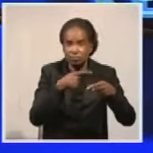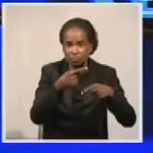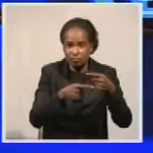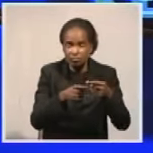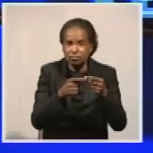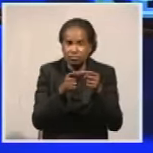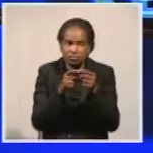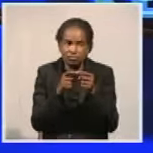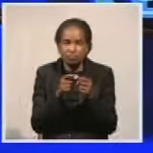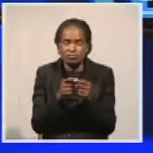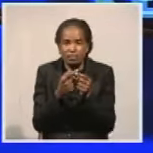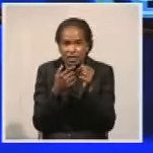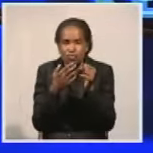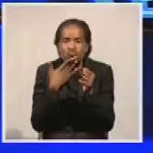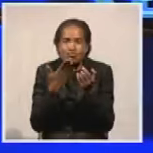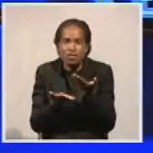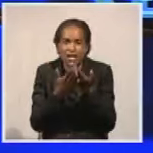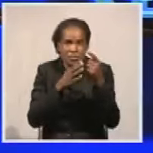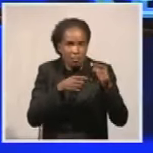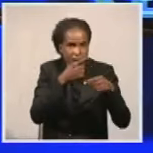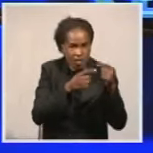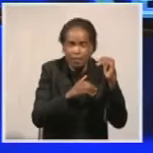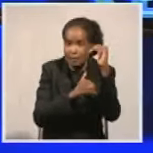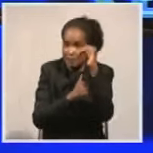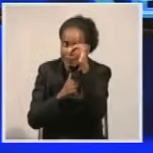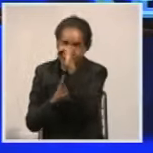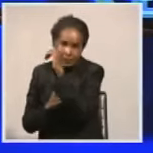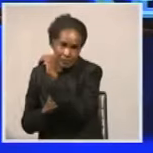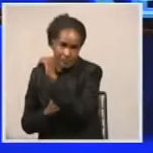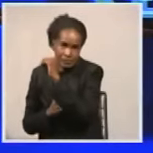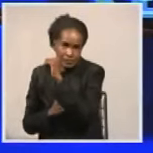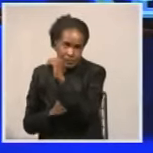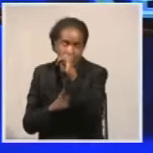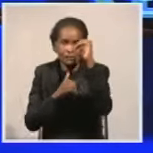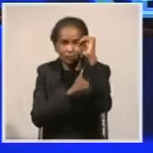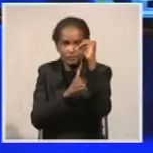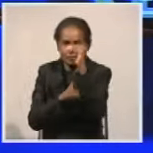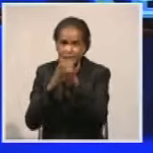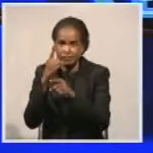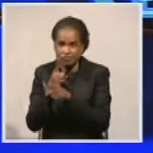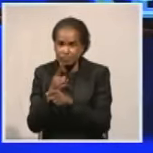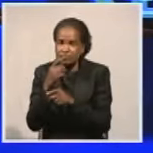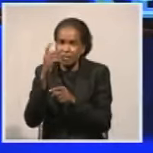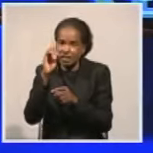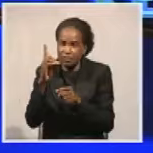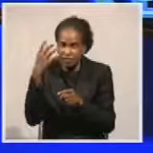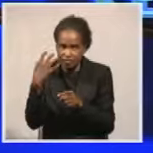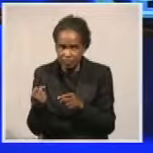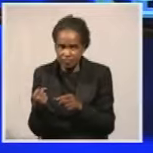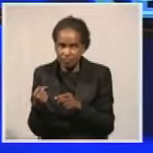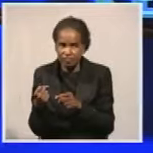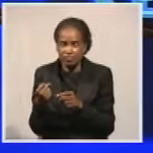by institutions. And these institutions must be democratic,